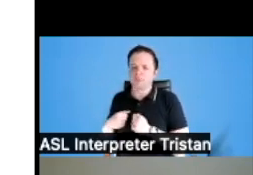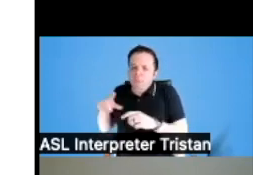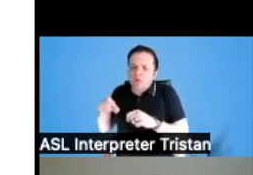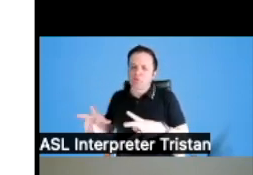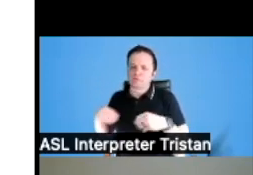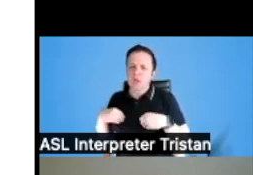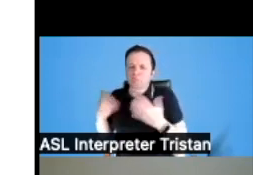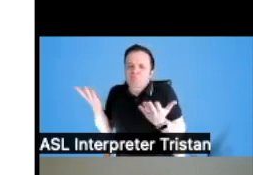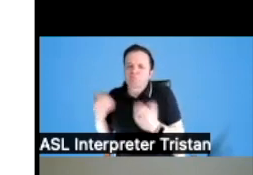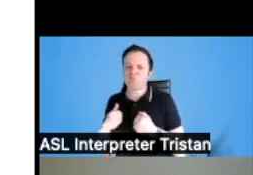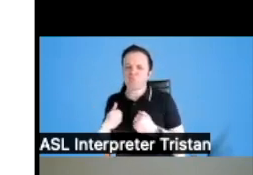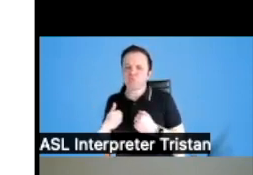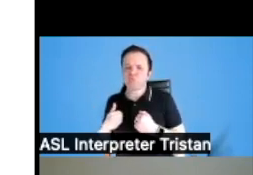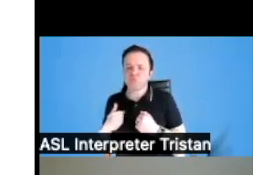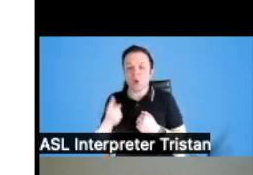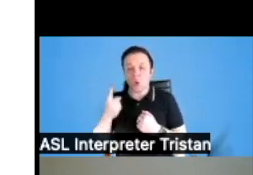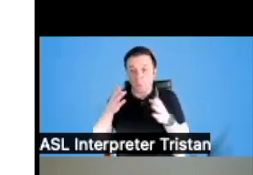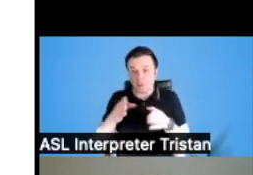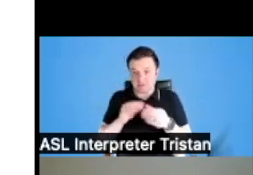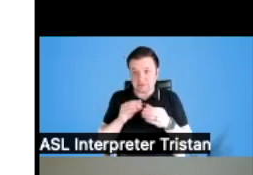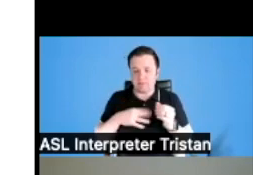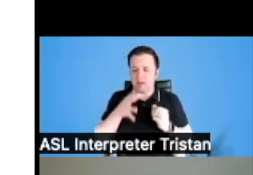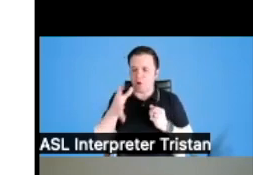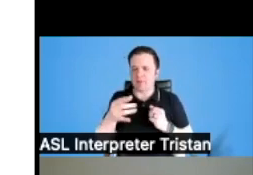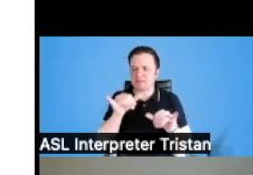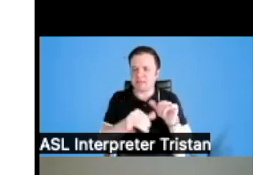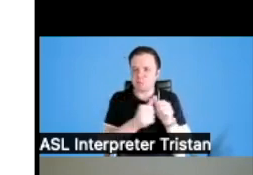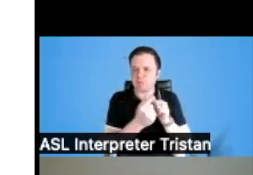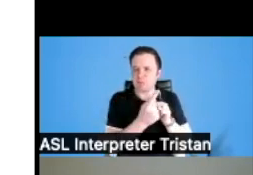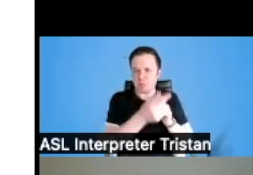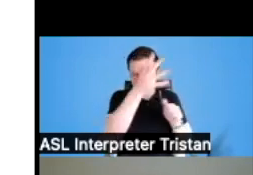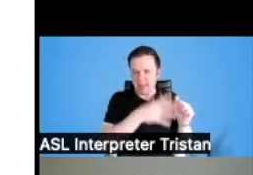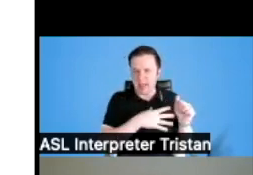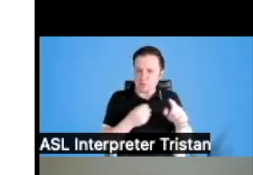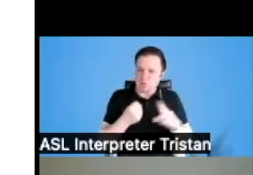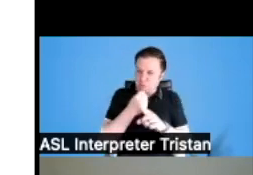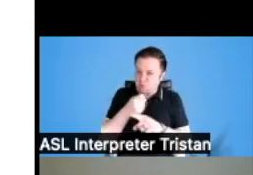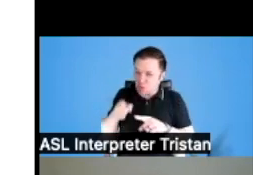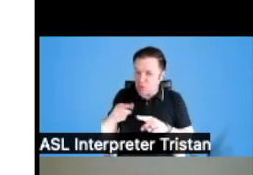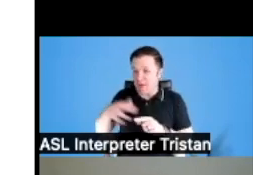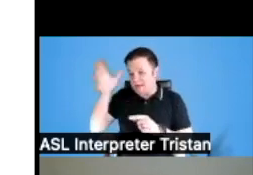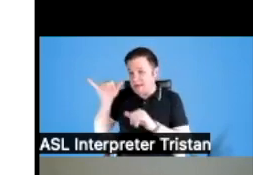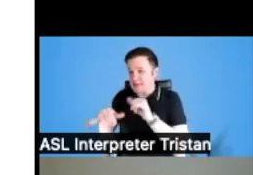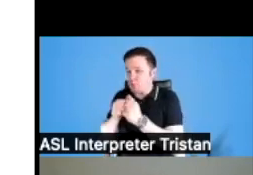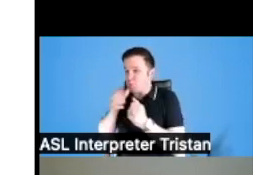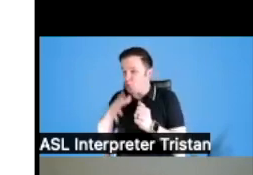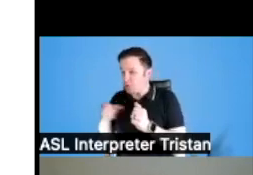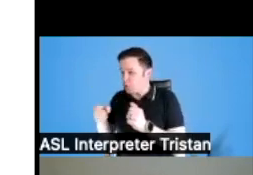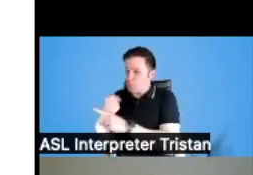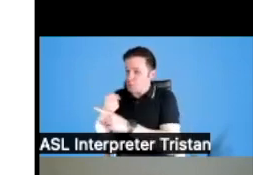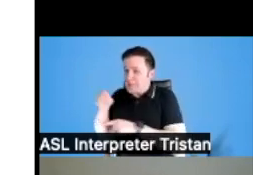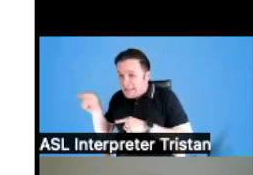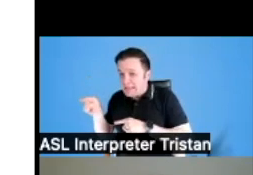person said, my grandma, she stayed with a man that was abusing her. My dad, he stayed with a woman that was abusing him.